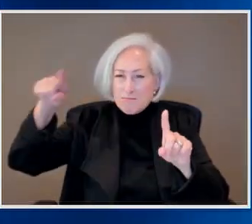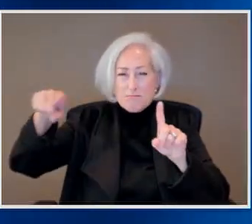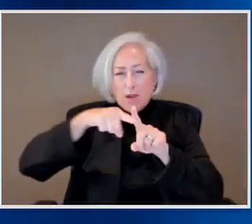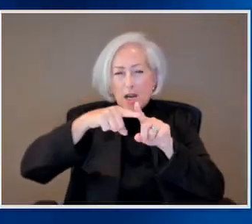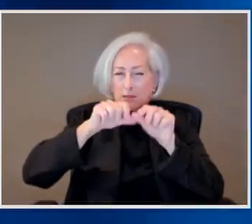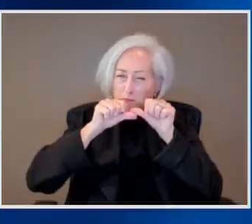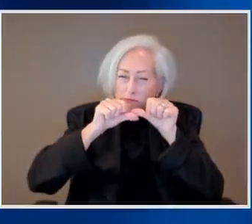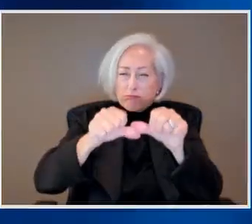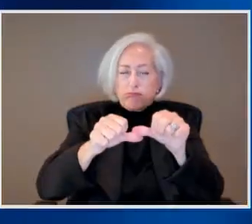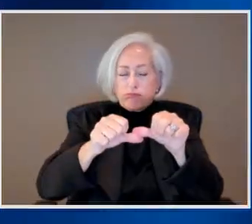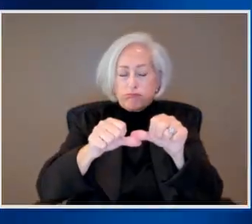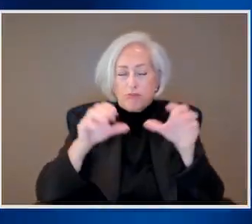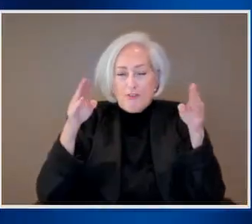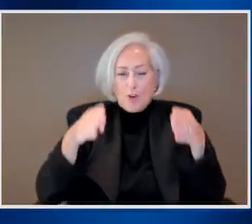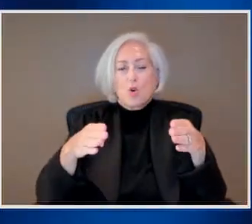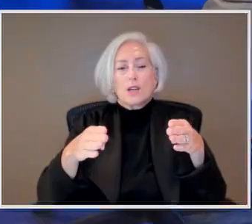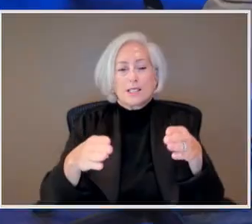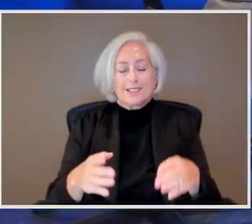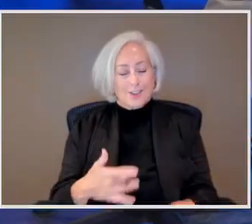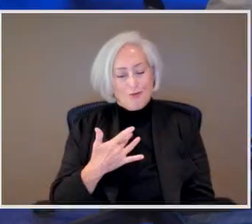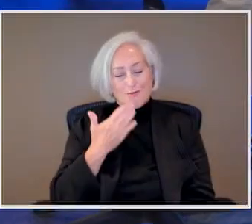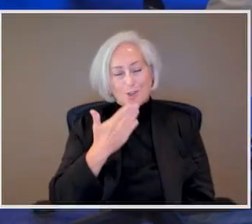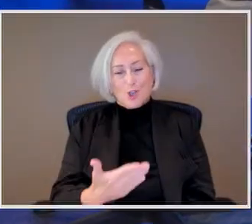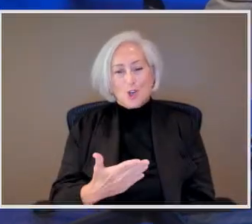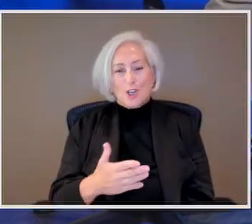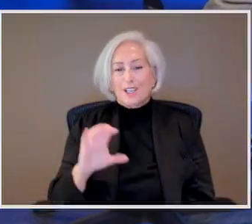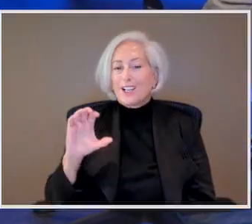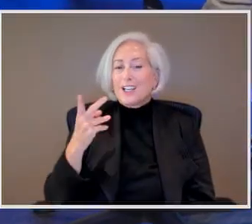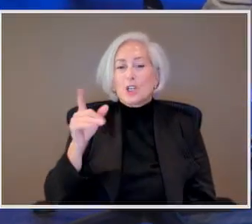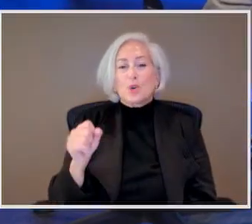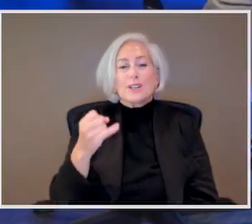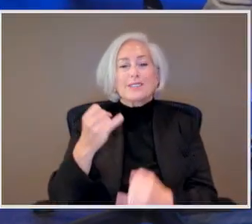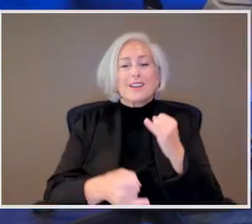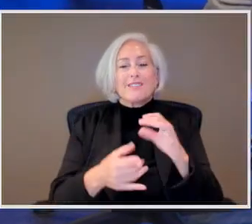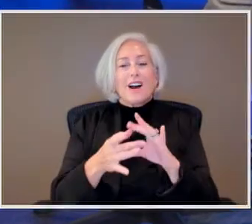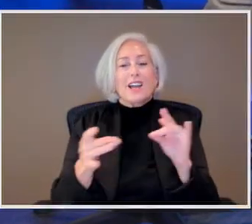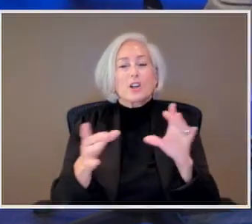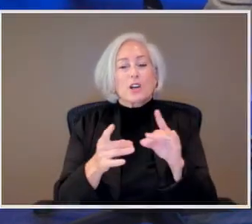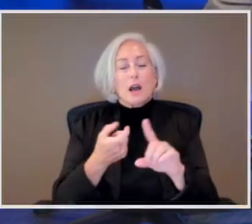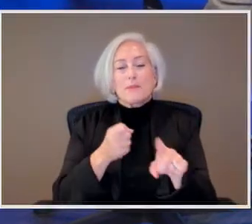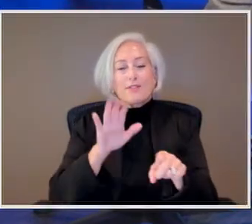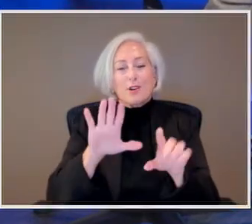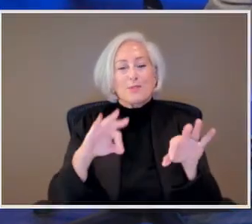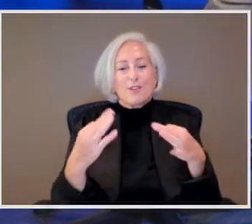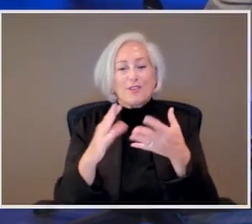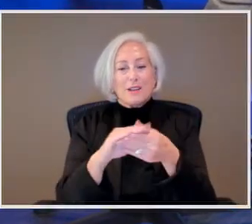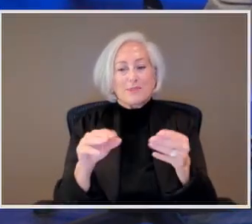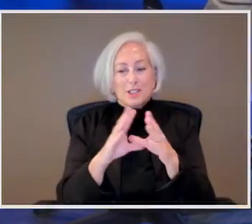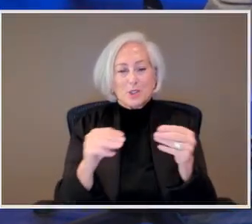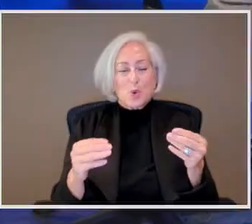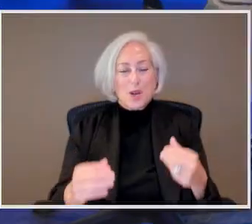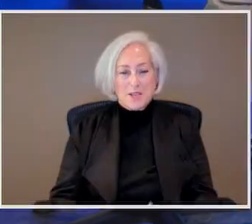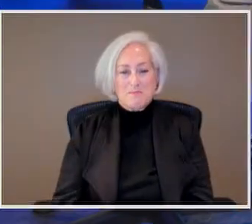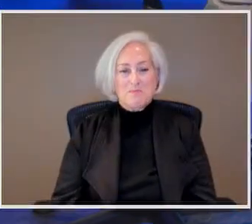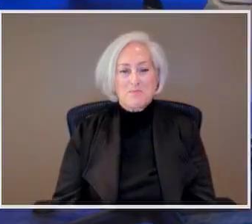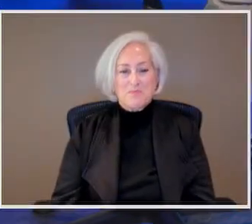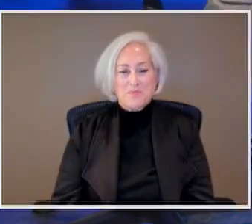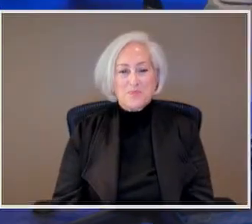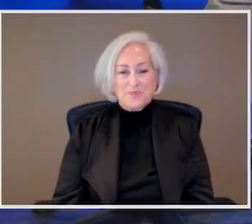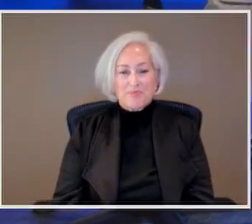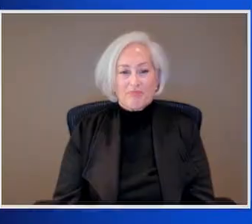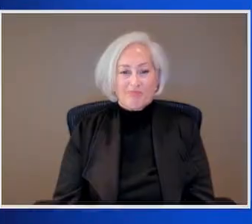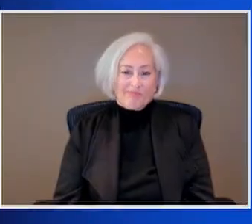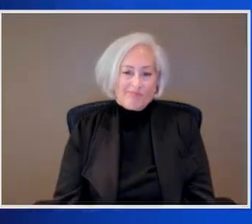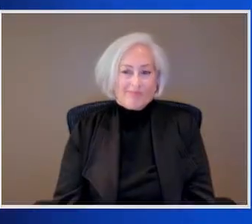time, so it felt good. Chris, what do you want the big takeaway from your family's story and this experience to be? Oh, it doesn't